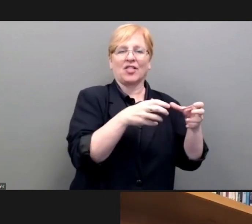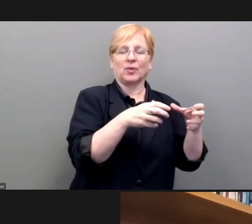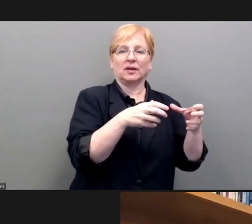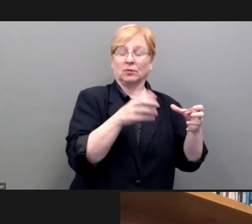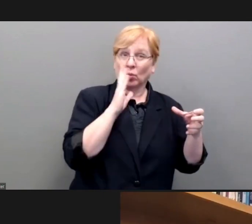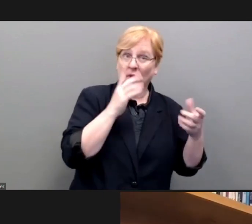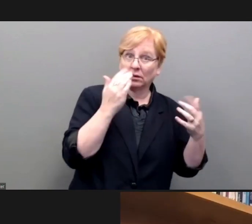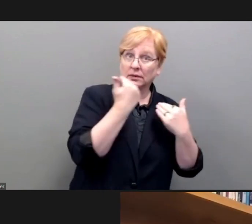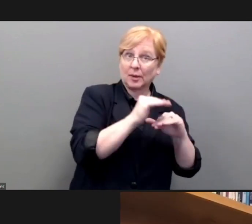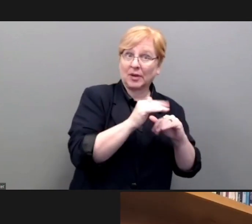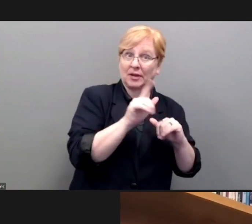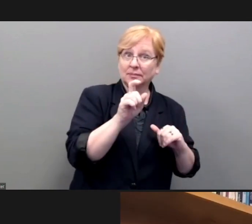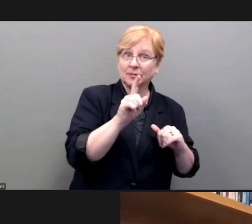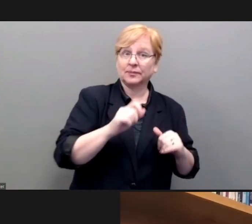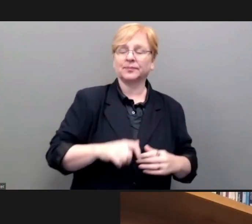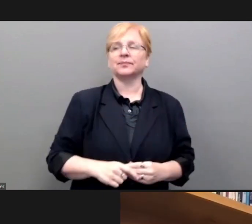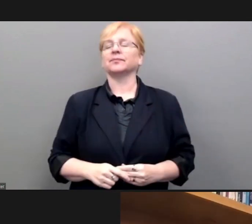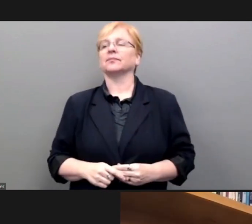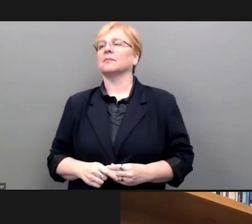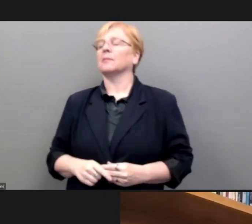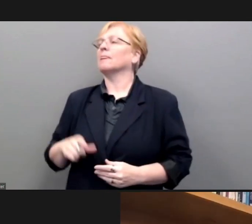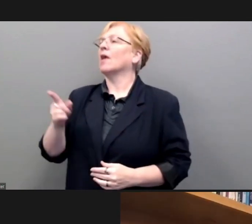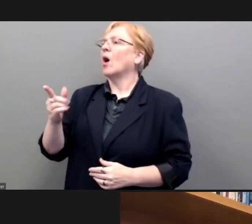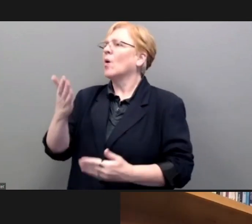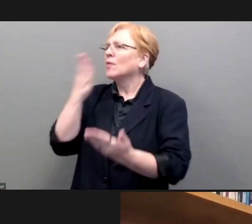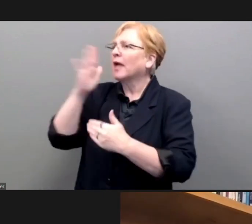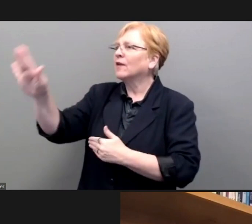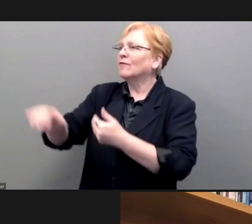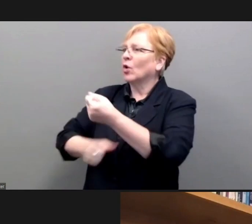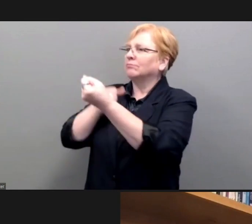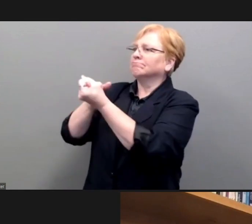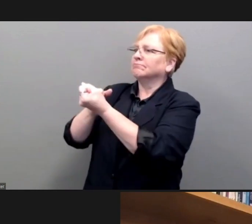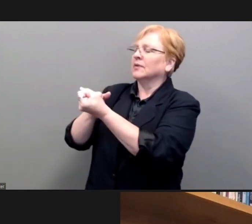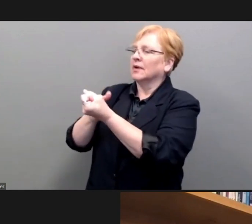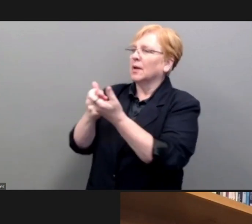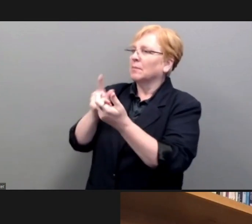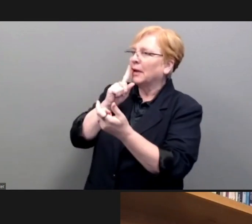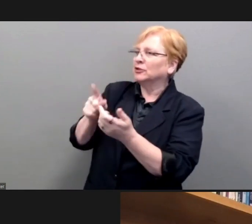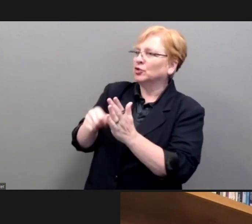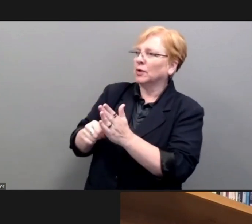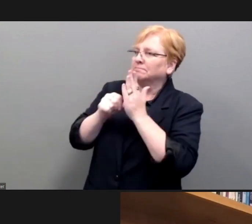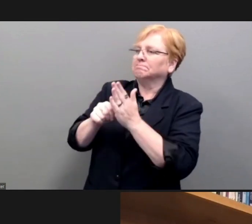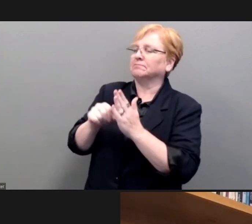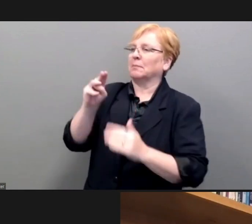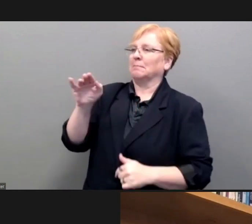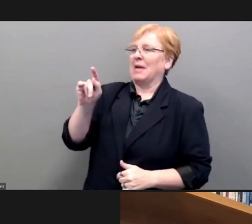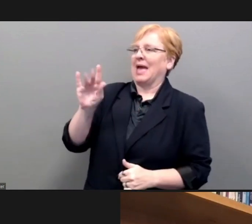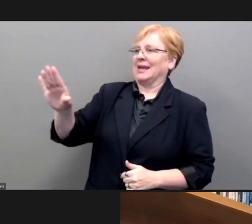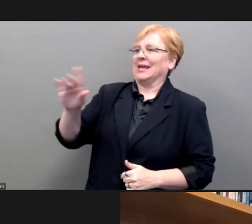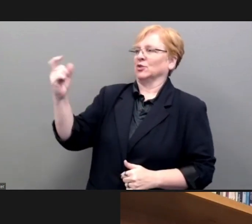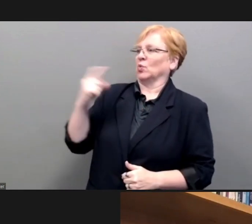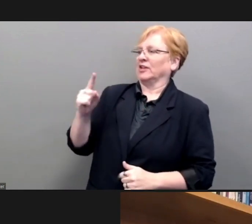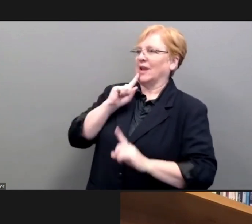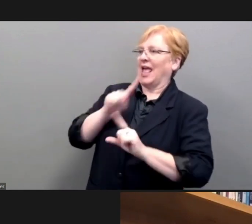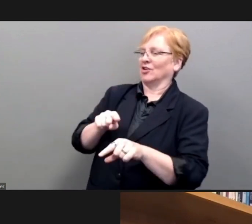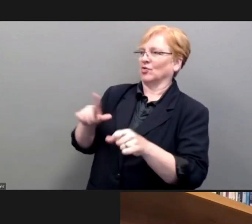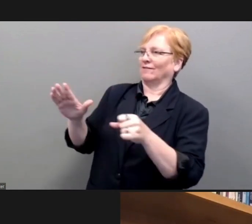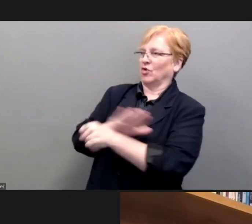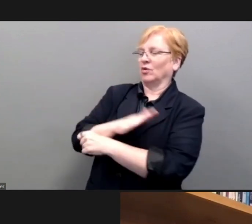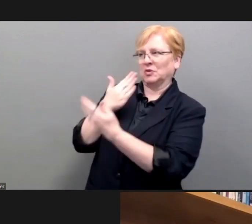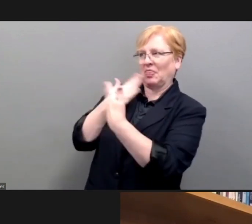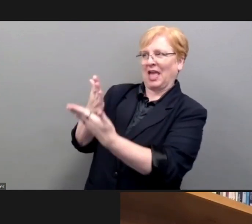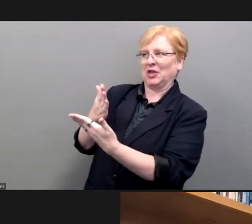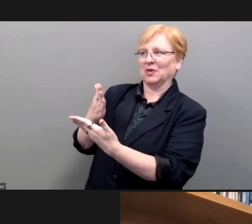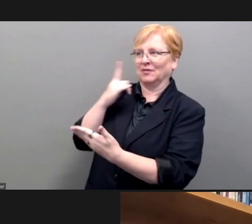Matt's question, so thanks for being Matt's advocate and making sure that everything that's asked that we do